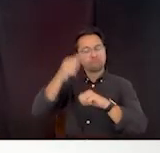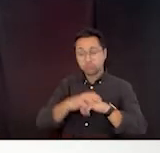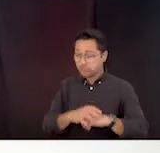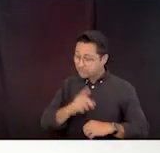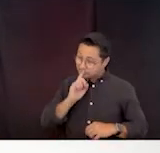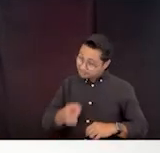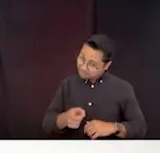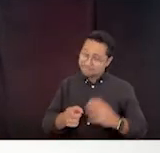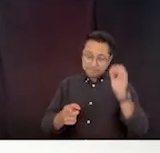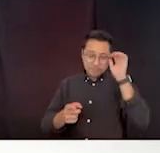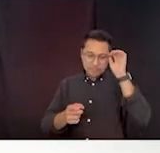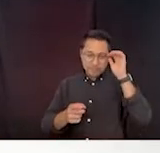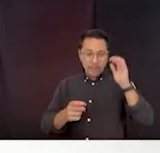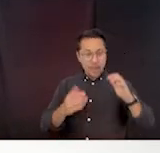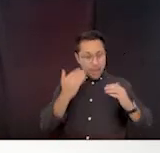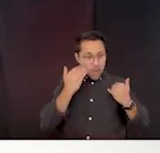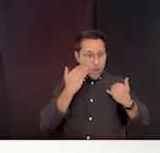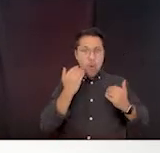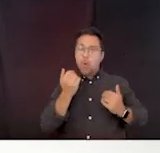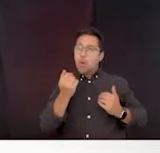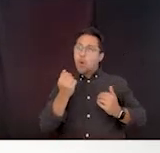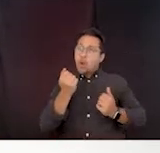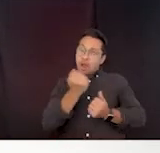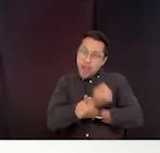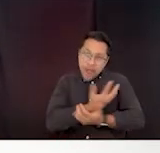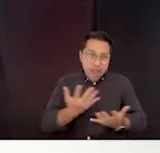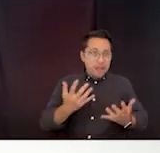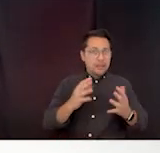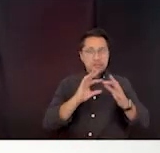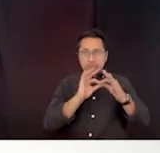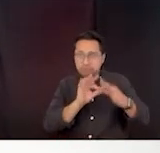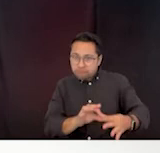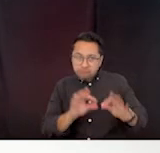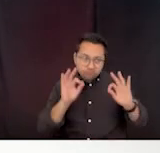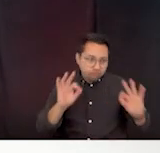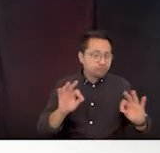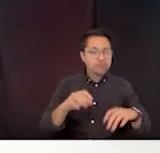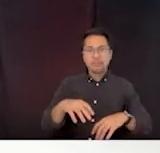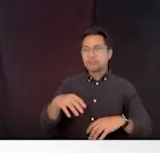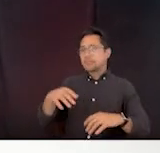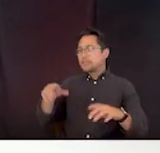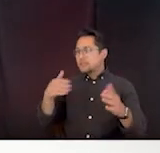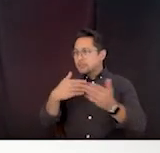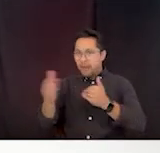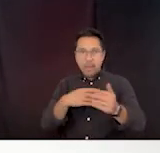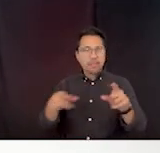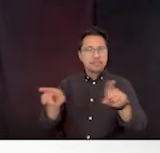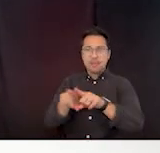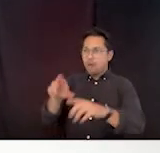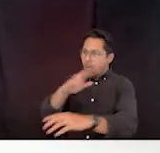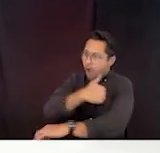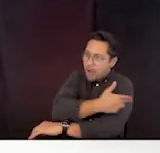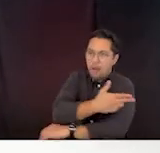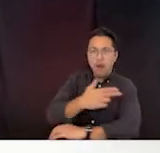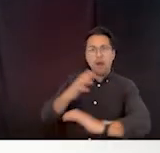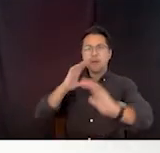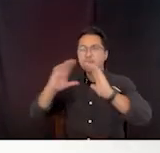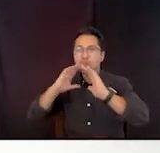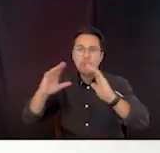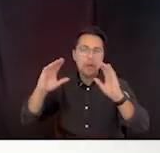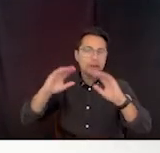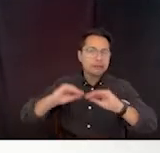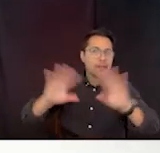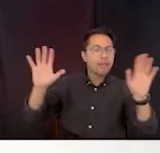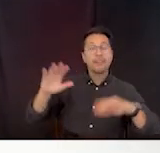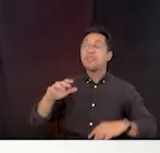as much as, everything is technological, and even if you're within the same hospital network and everybody's supposed to talk to everybody, it doesn't always